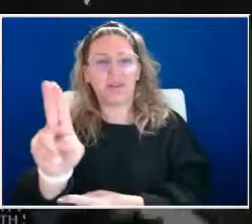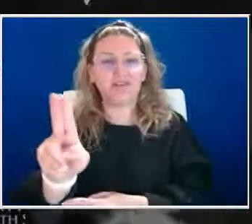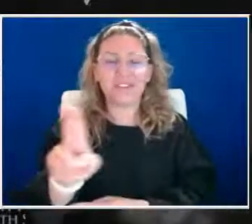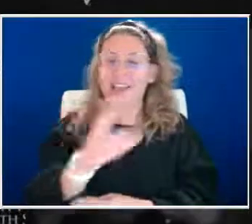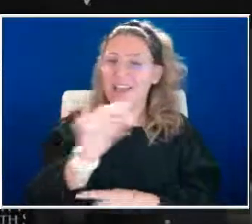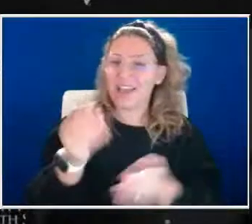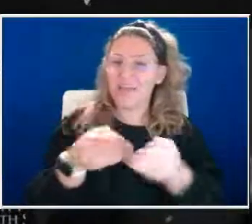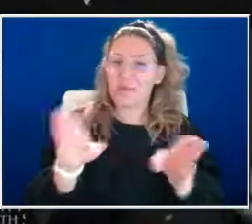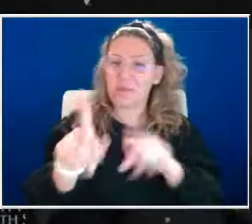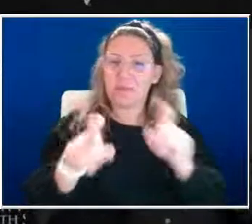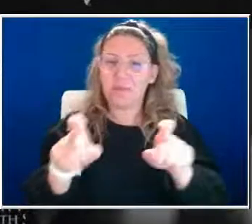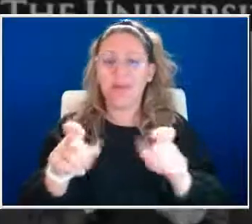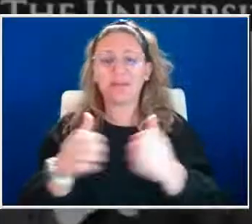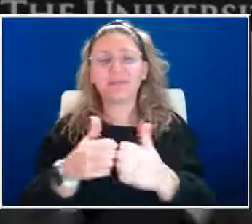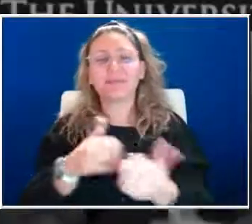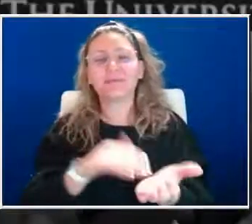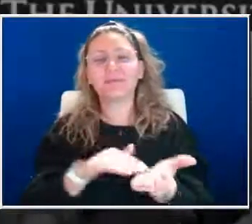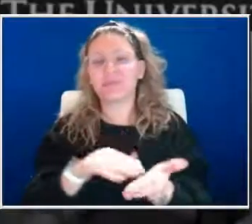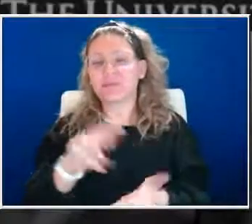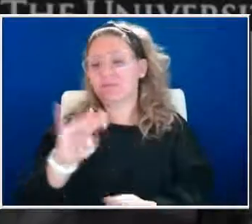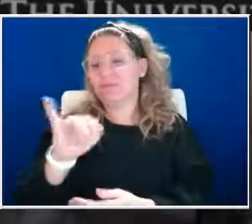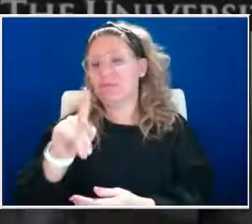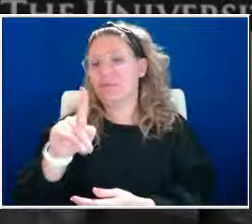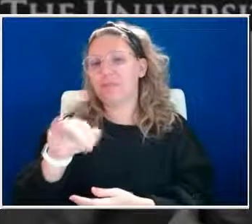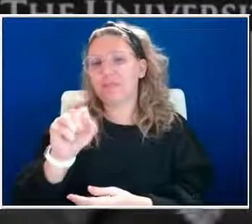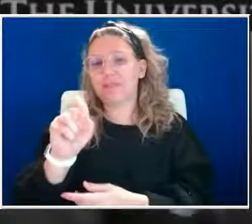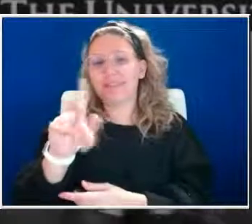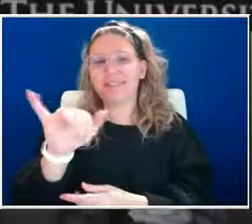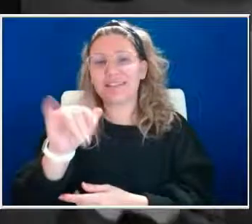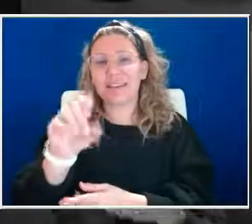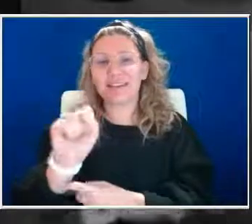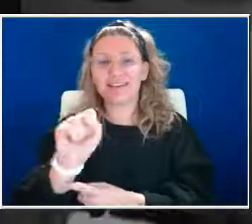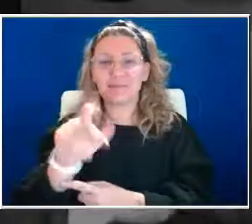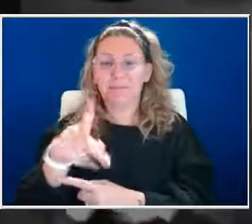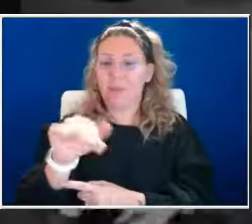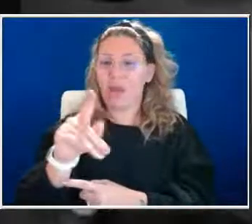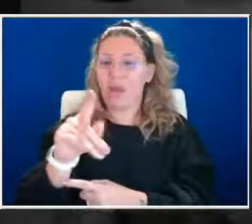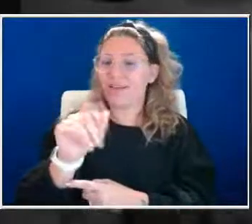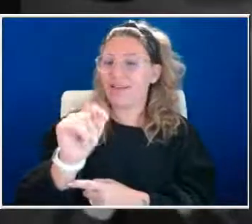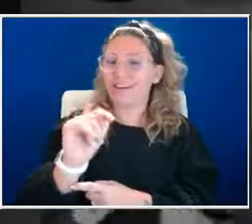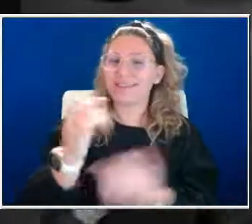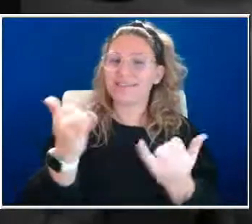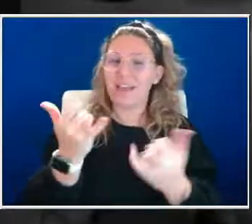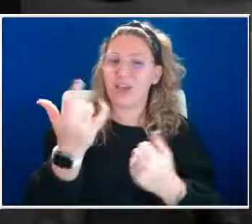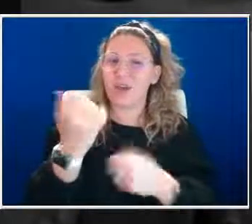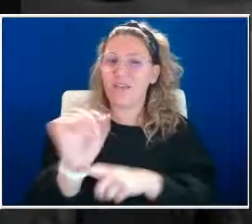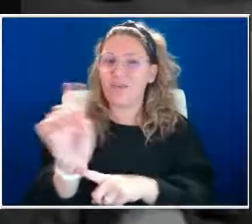Mics with Dr. Stites podcast. Now, everywhere podcasts are available.